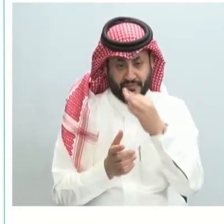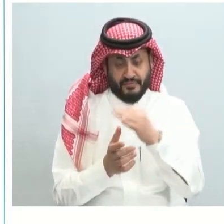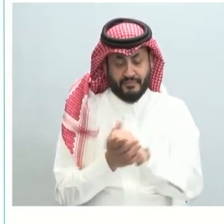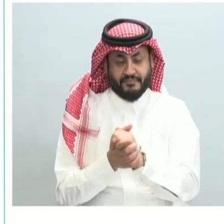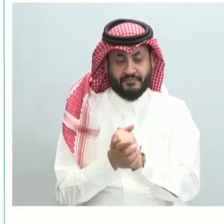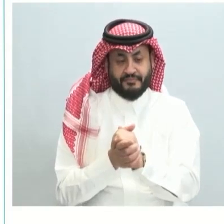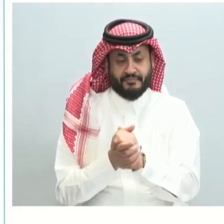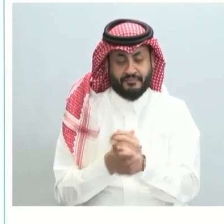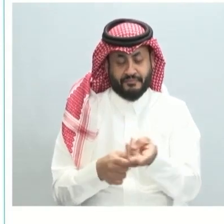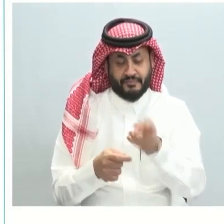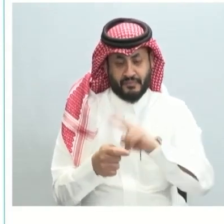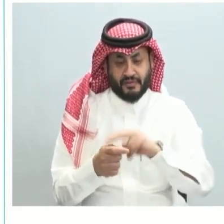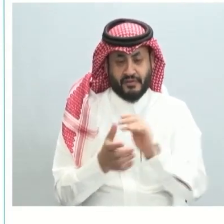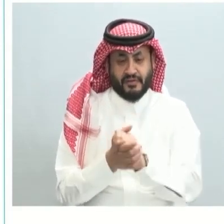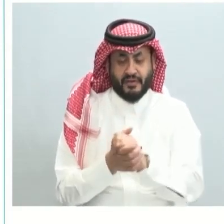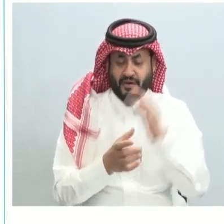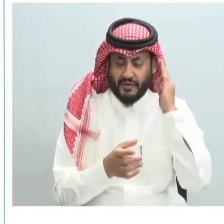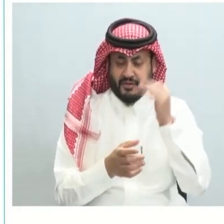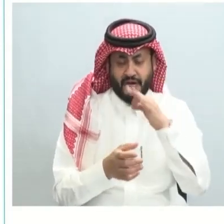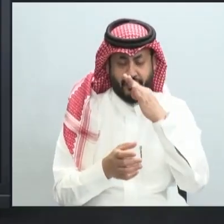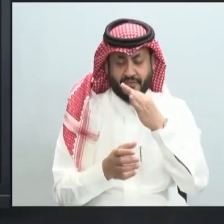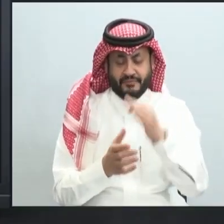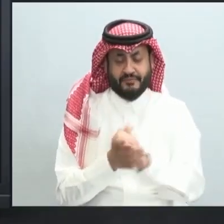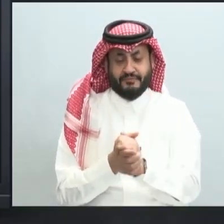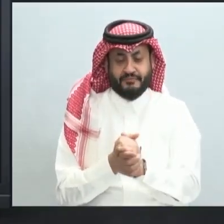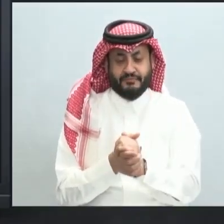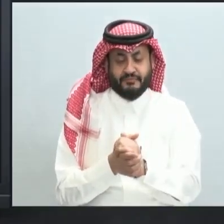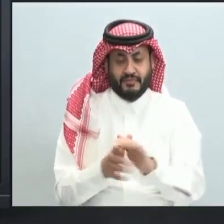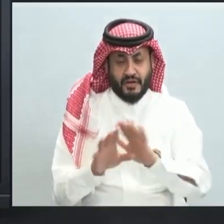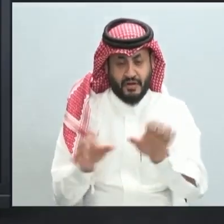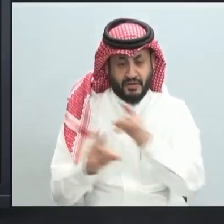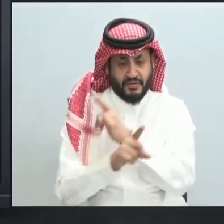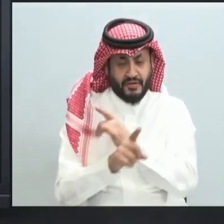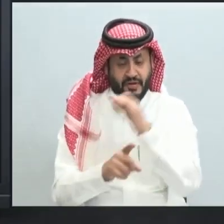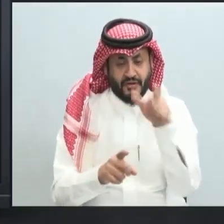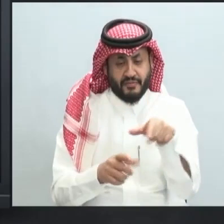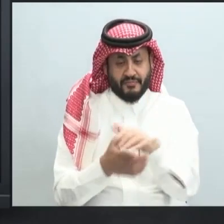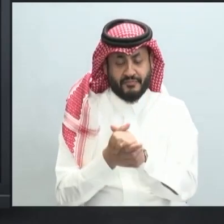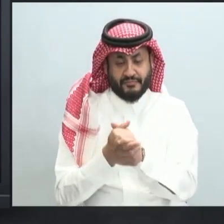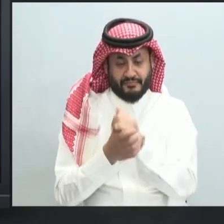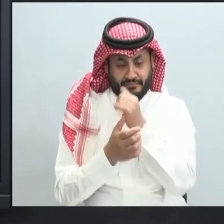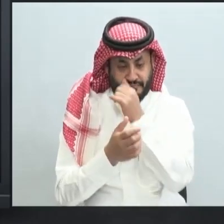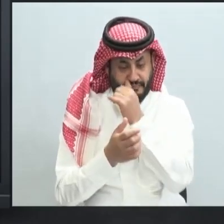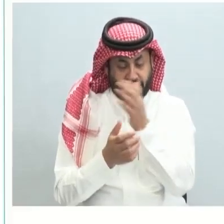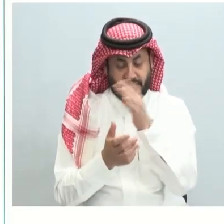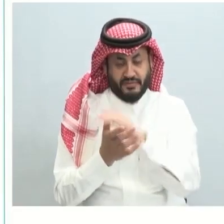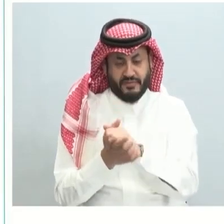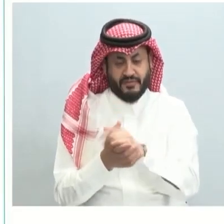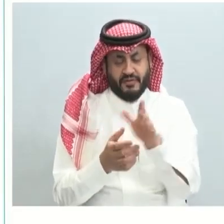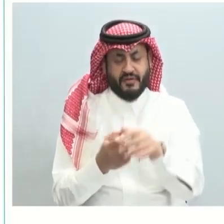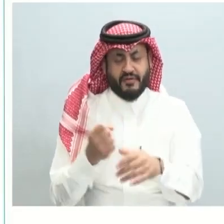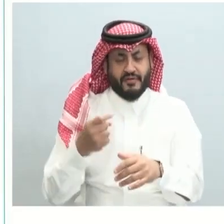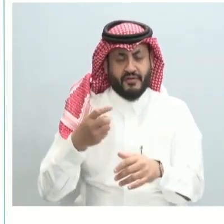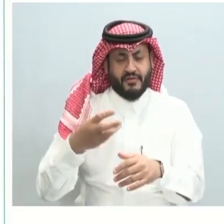them again. When we listen, we need to say them after the teacher, and after this, we need to put a number